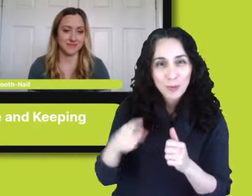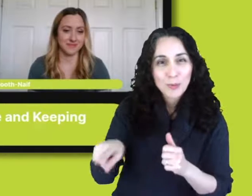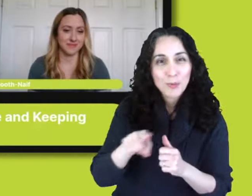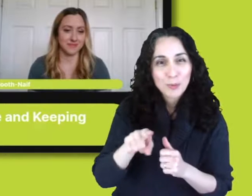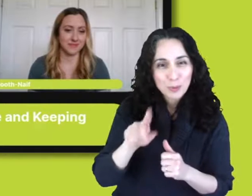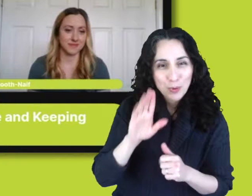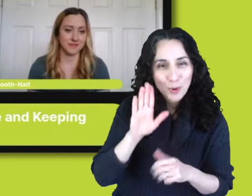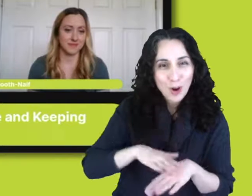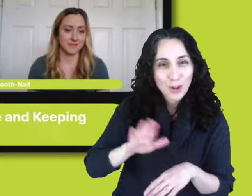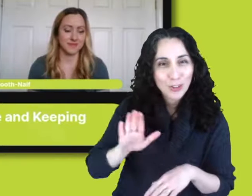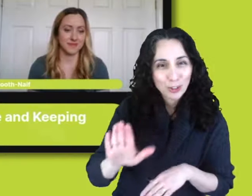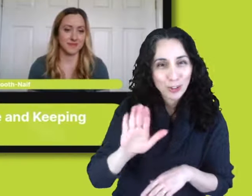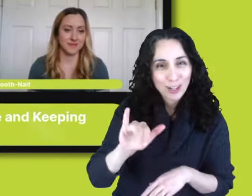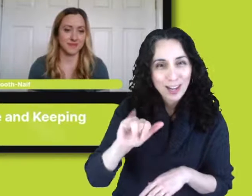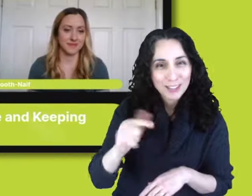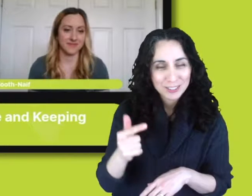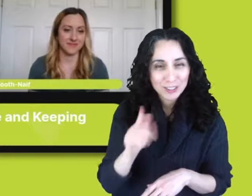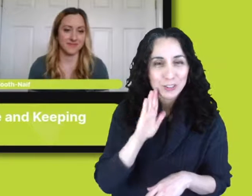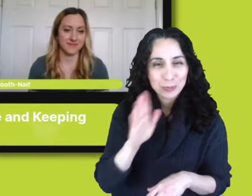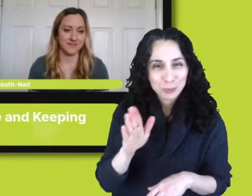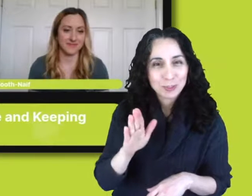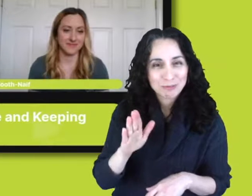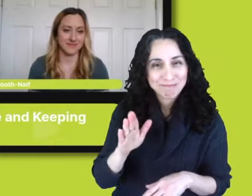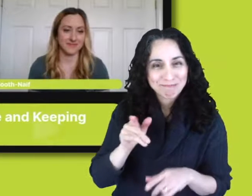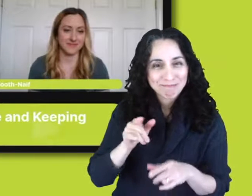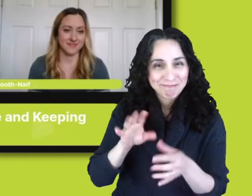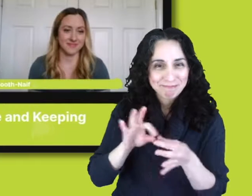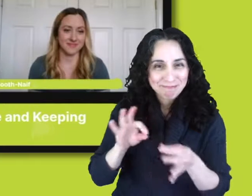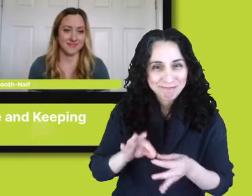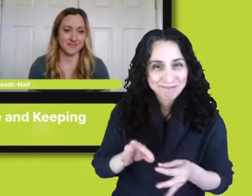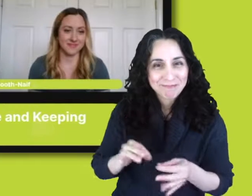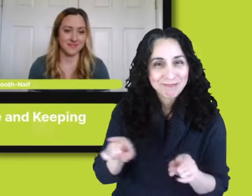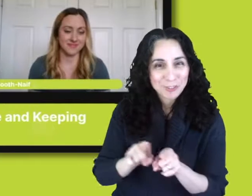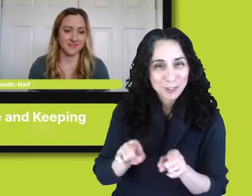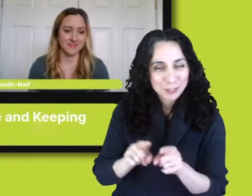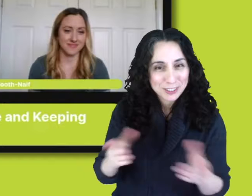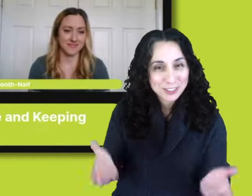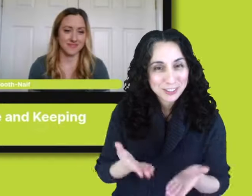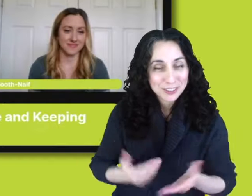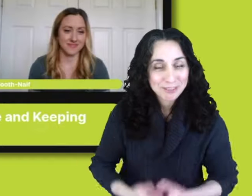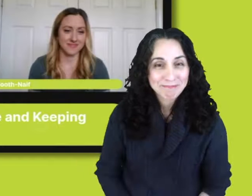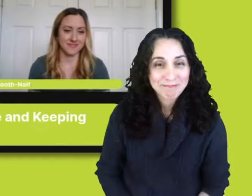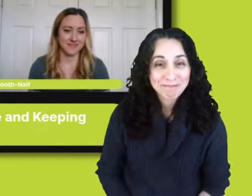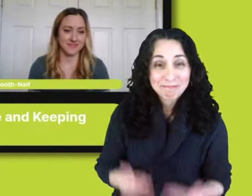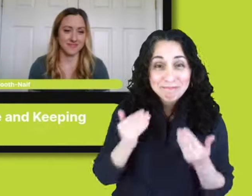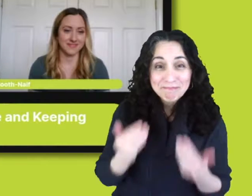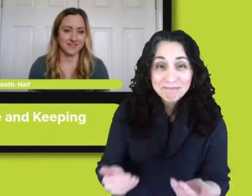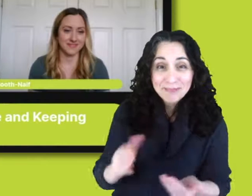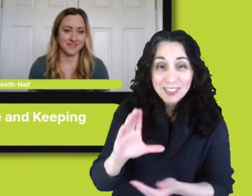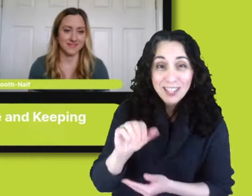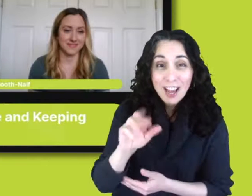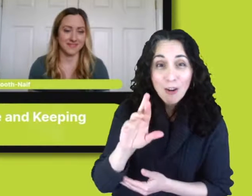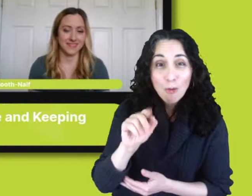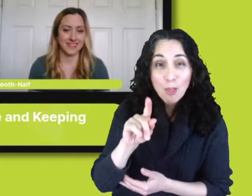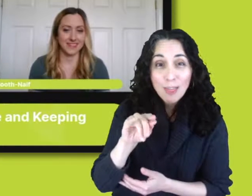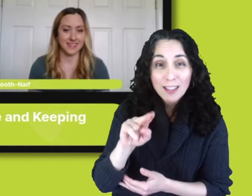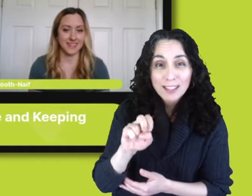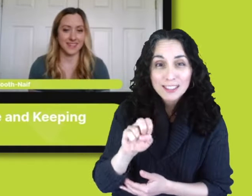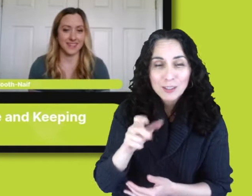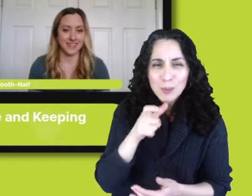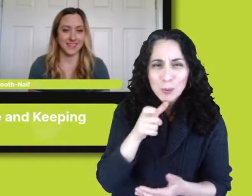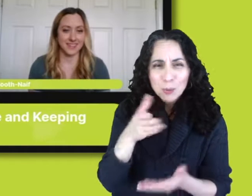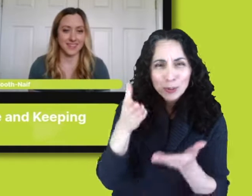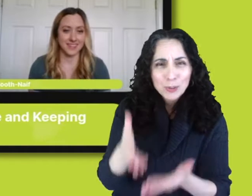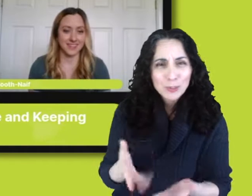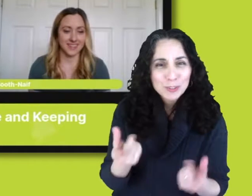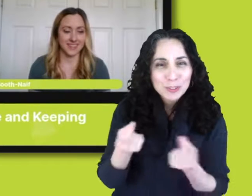on her Instagram. And yeah, we're so excited. So without further ado, we can go right into it. Caroline, who are you